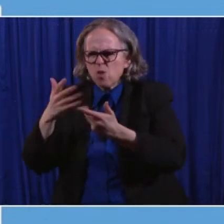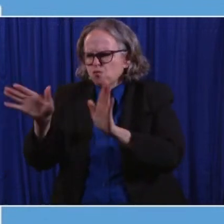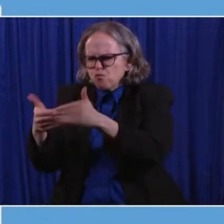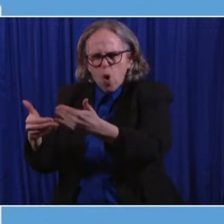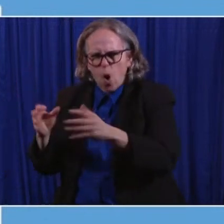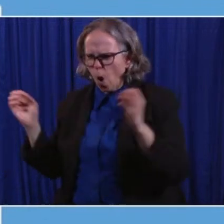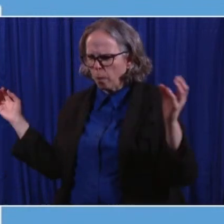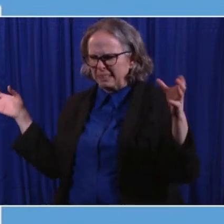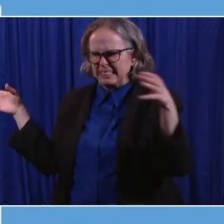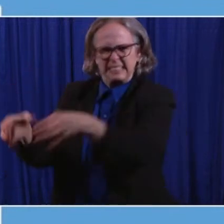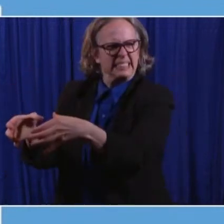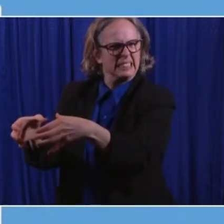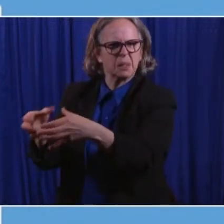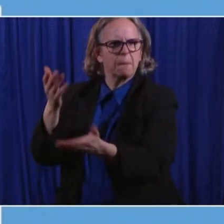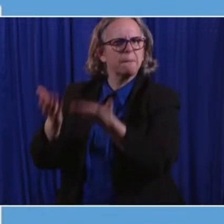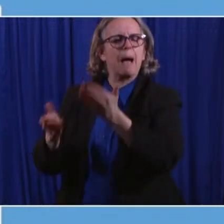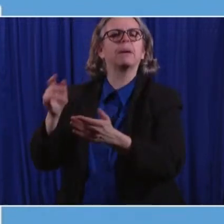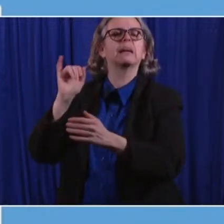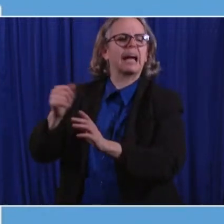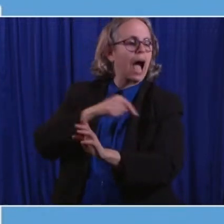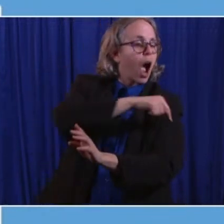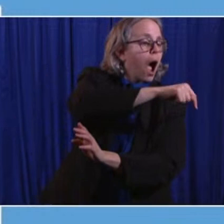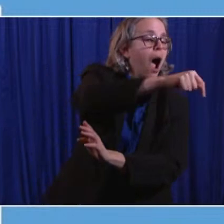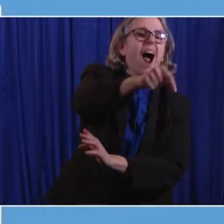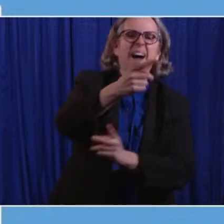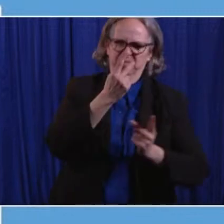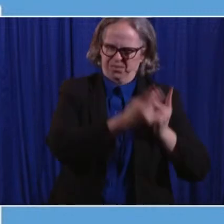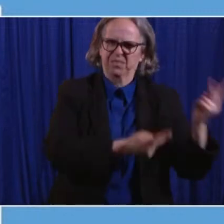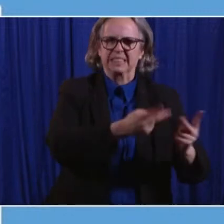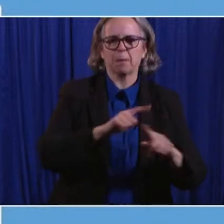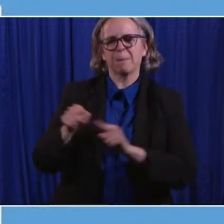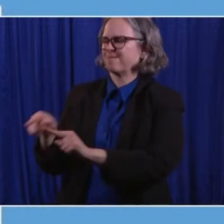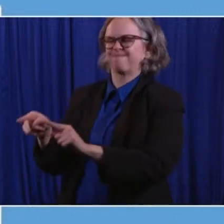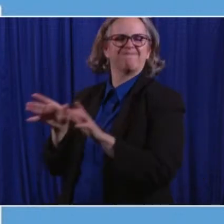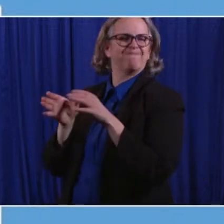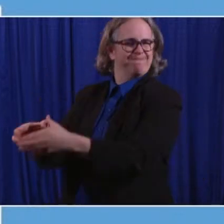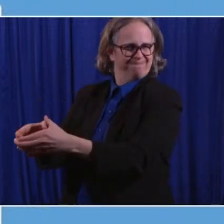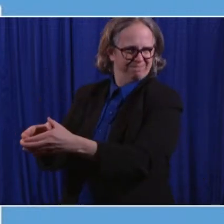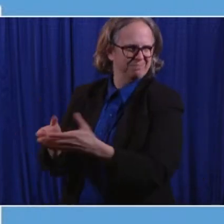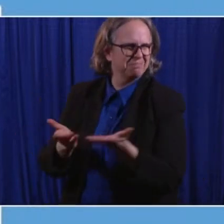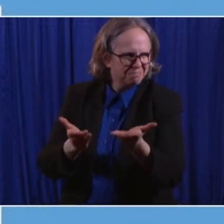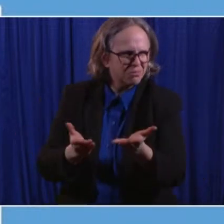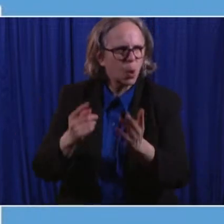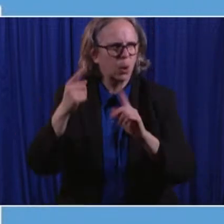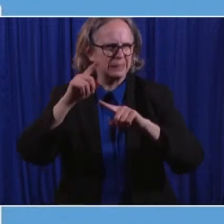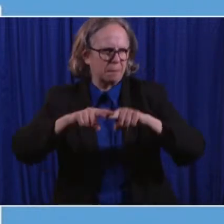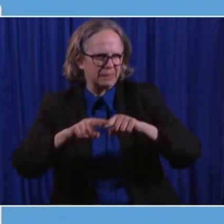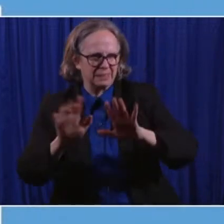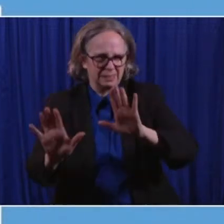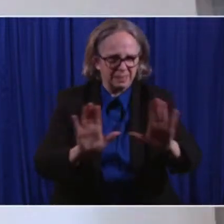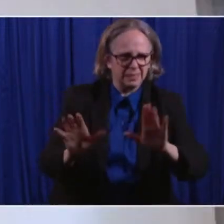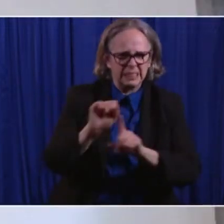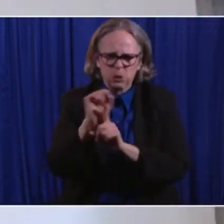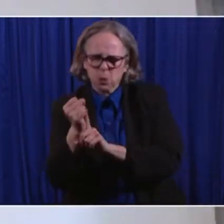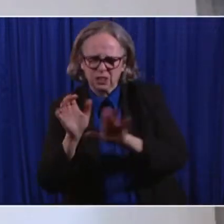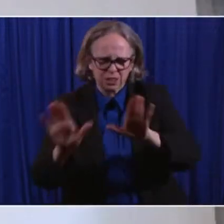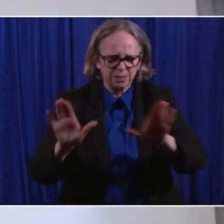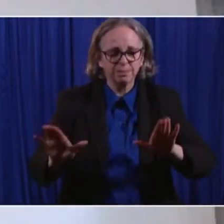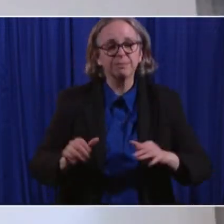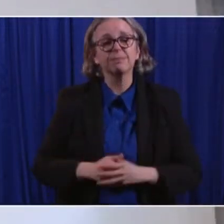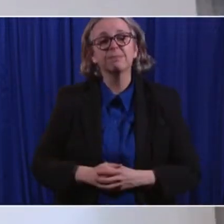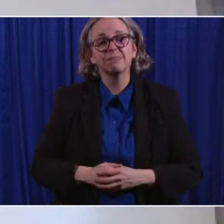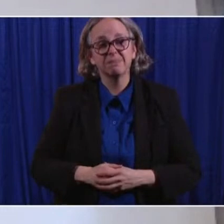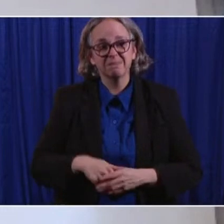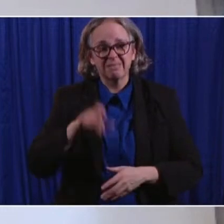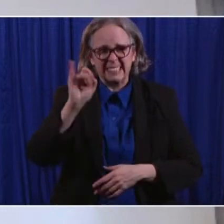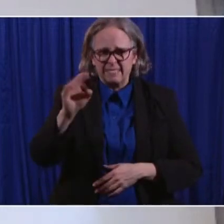guidance for their testing for both their staff and residents. But again, if there's evidence that that spread